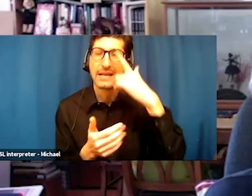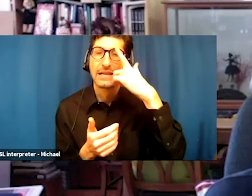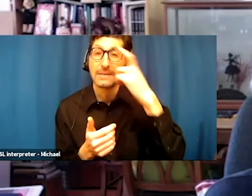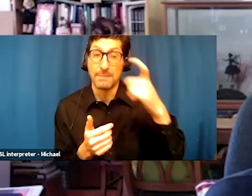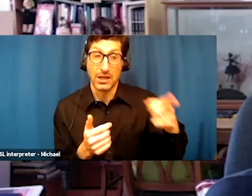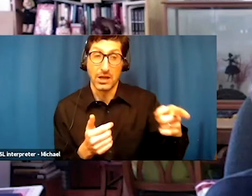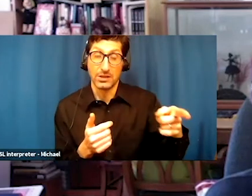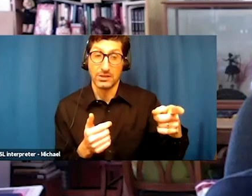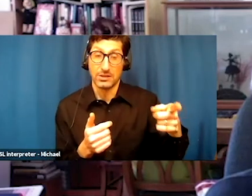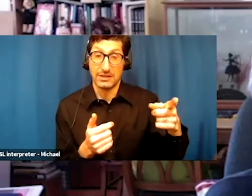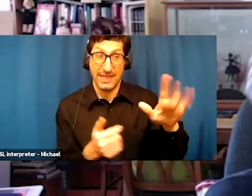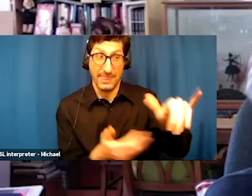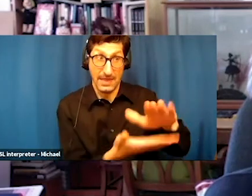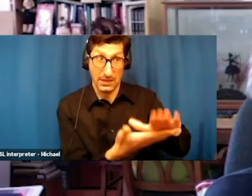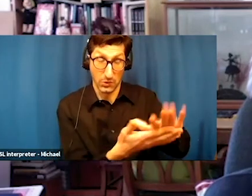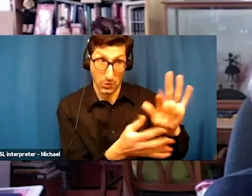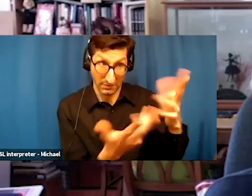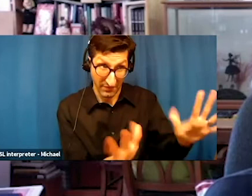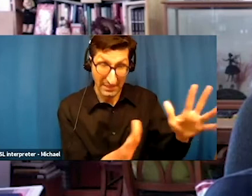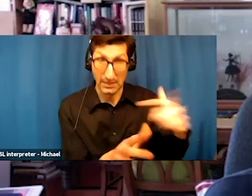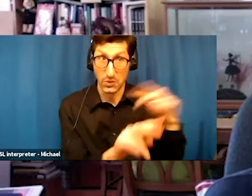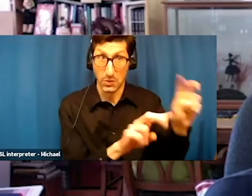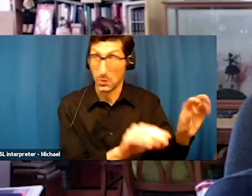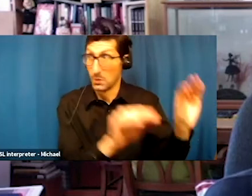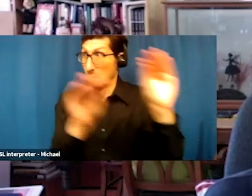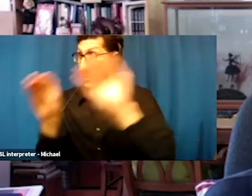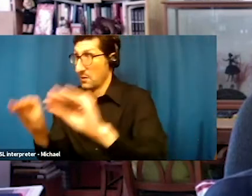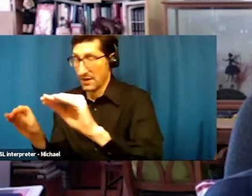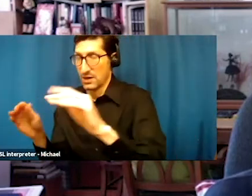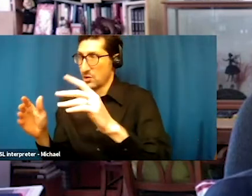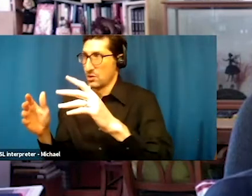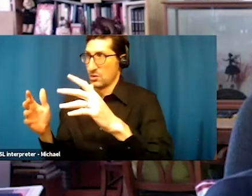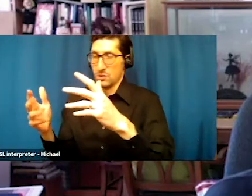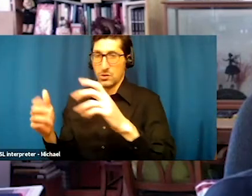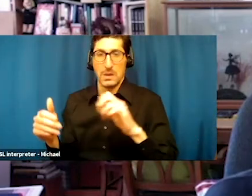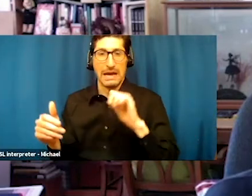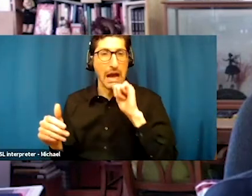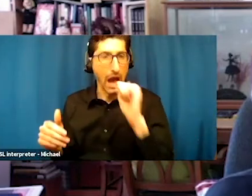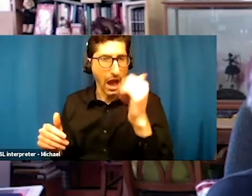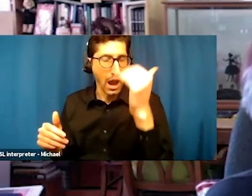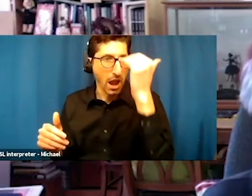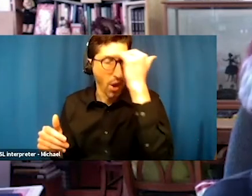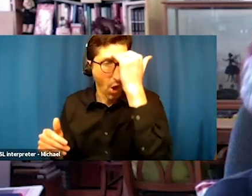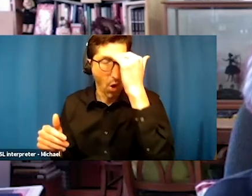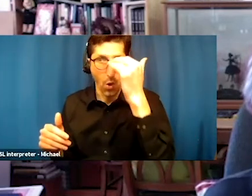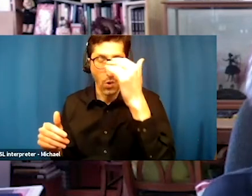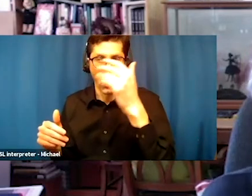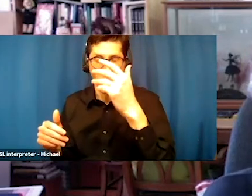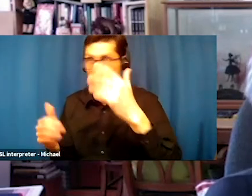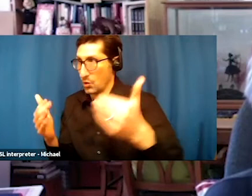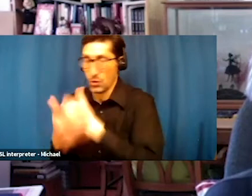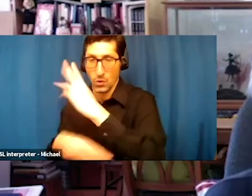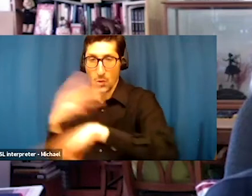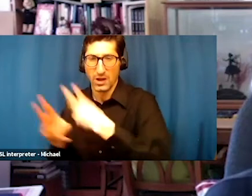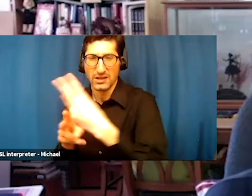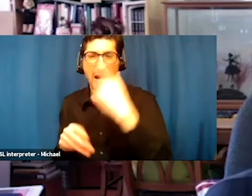stepping into the total unknown. There were no rules about any of us being let into high school. Well, I'm not saying it right. High